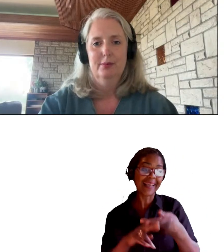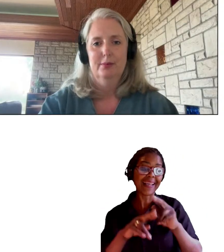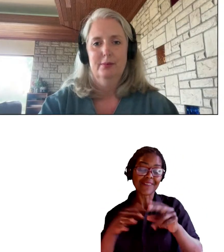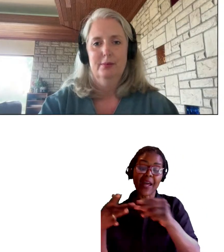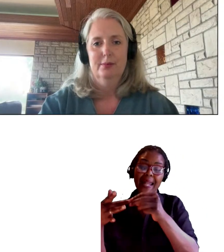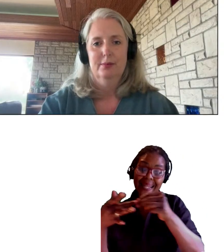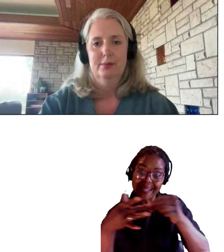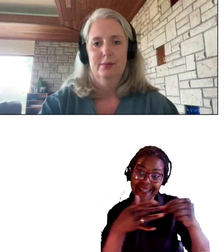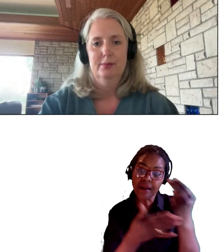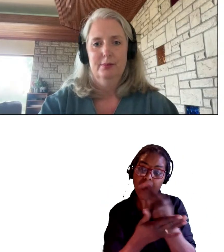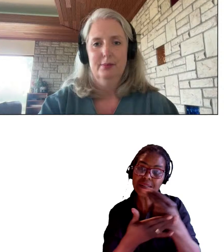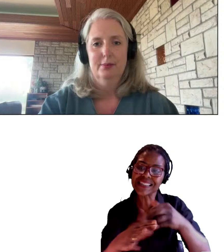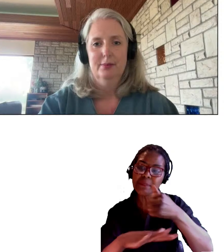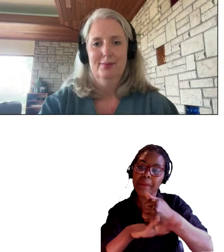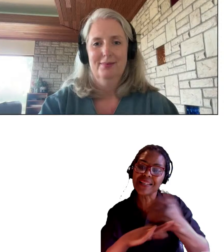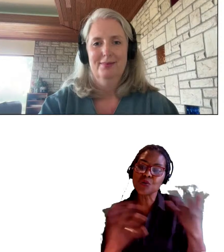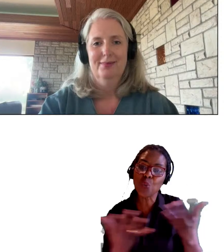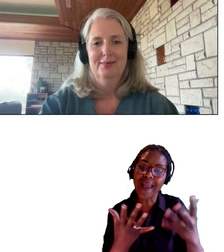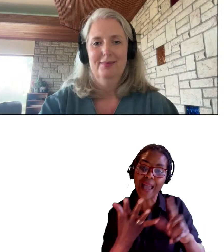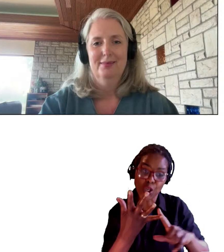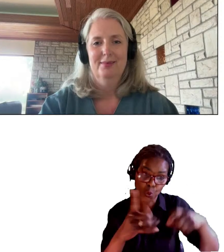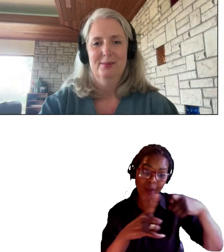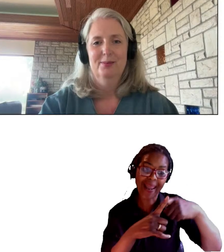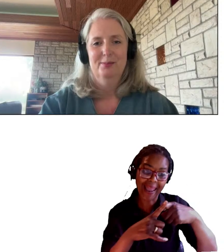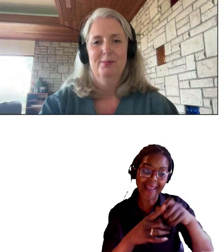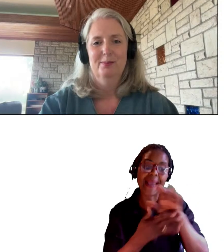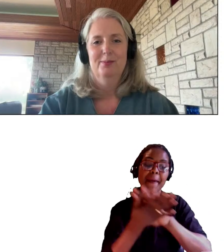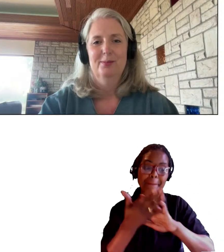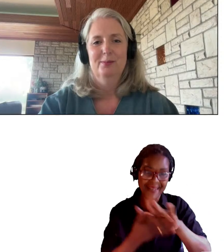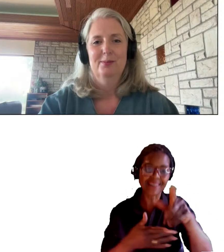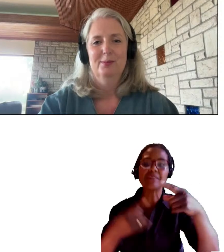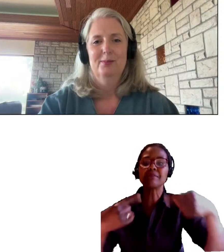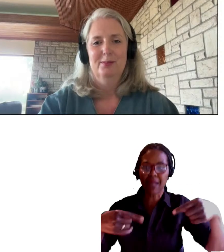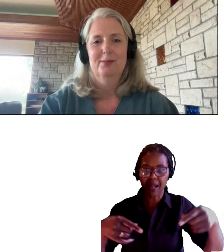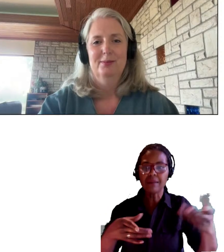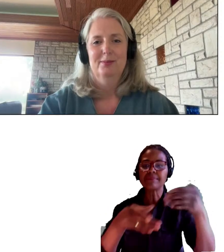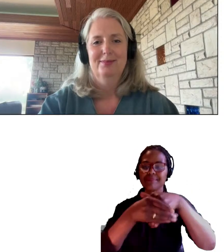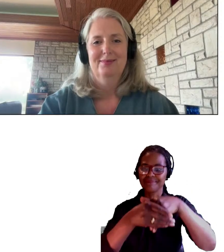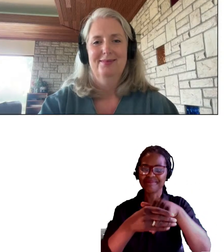UK, that makes you eligible. Thank you, appreciate it, that's quick.